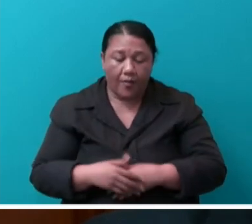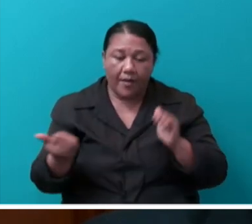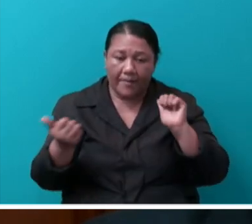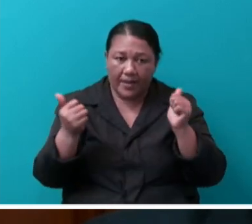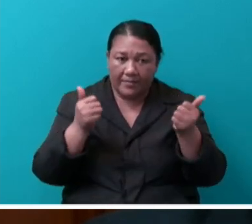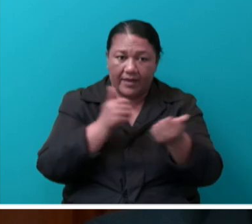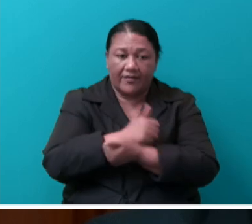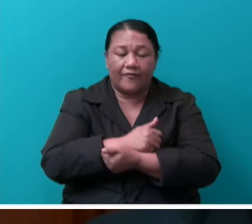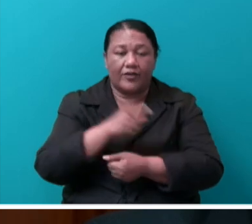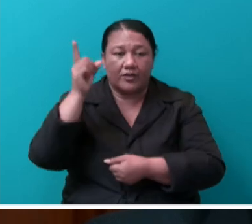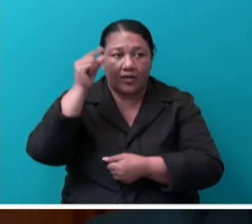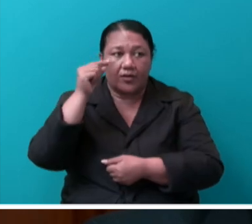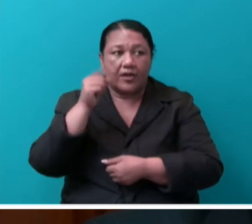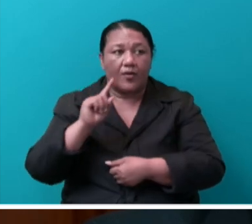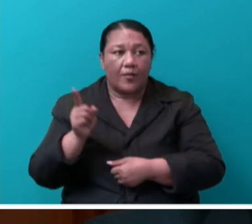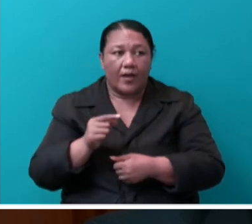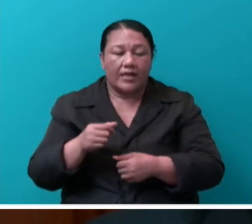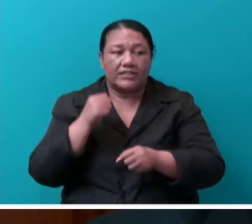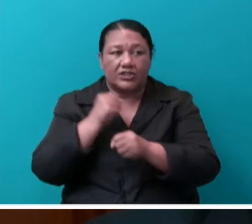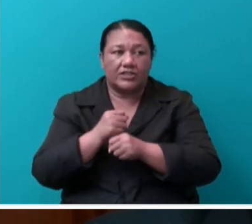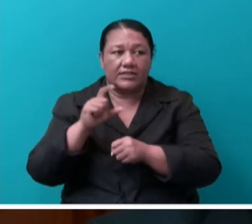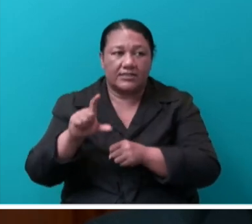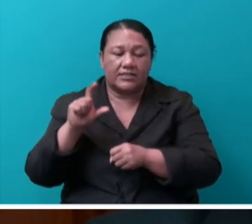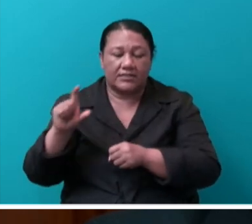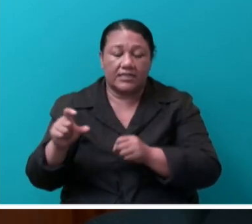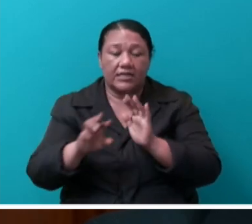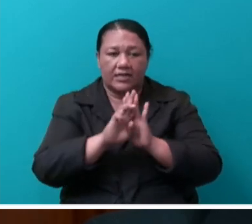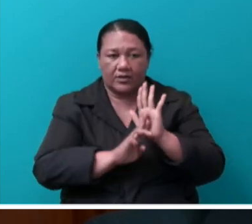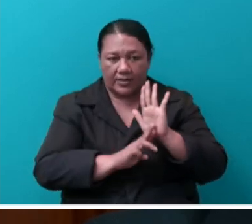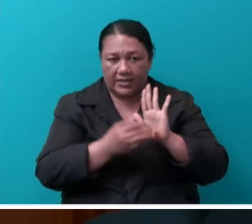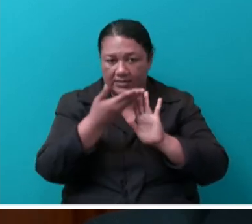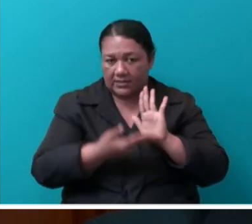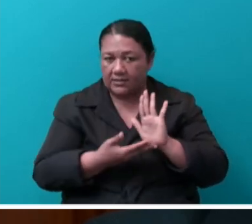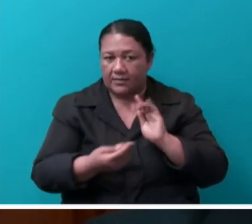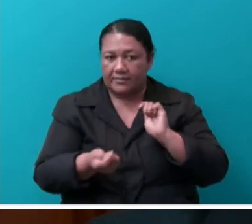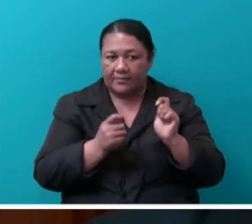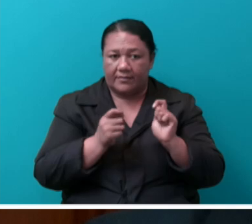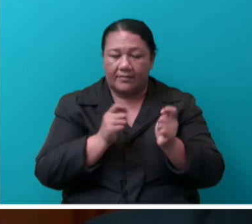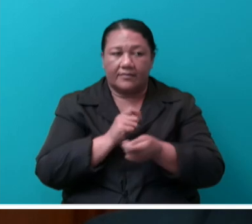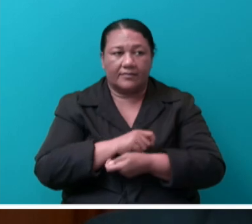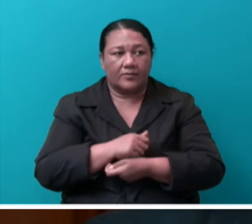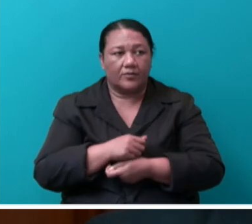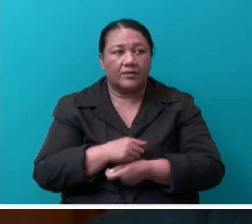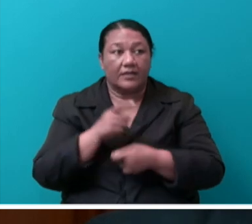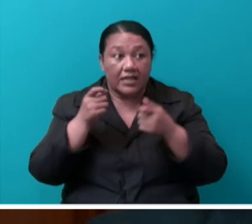Itaukei Affairs Great Council of Chiefs regulations, which spells